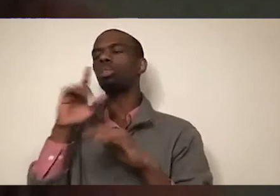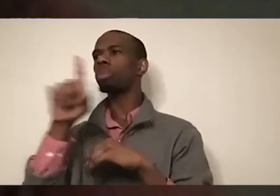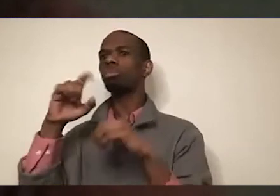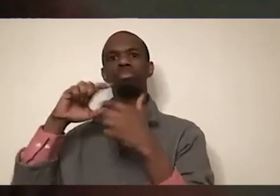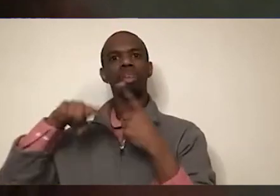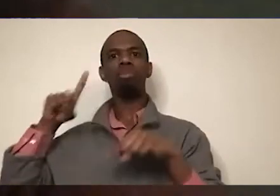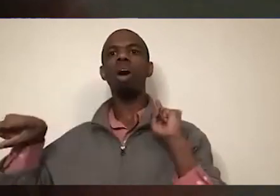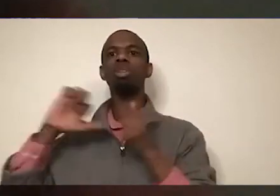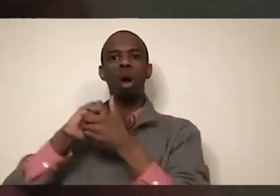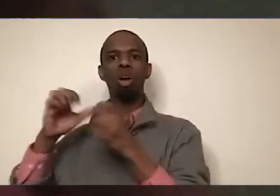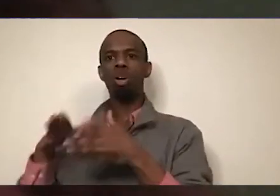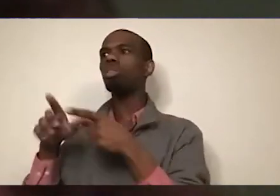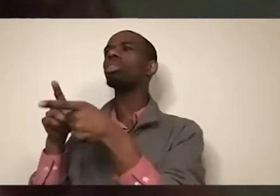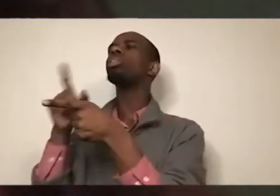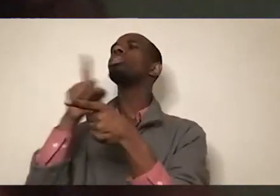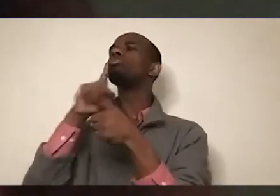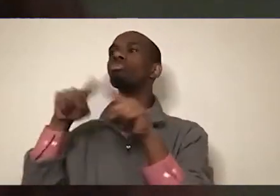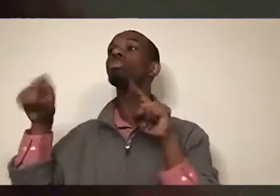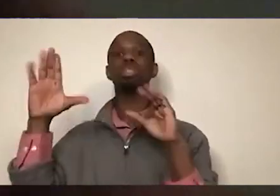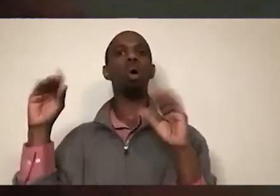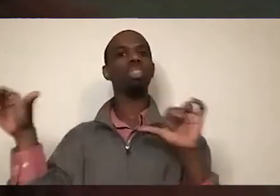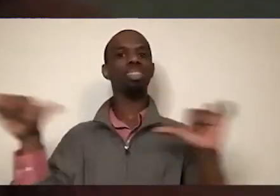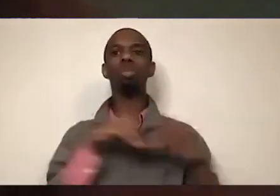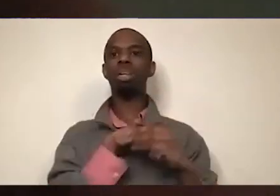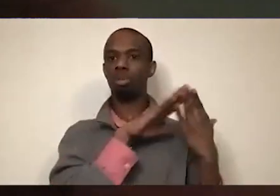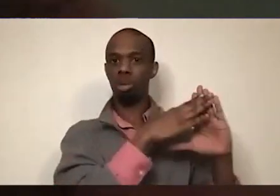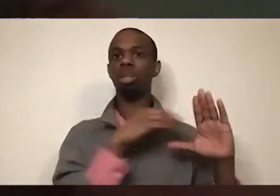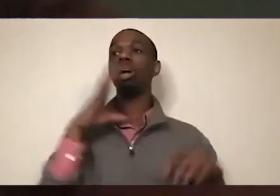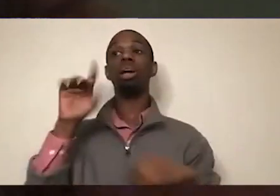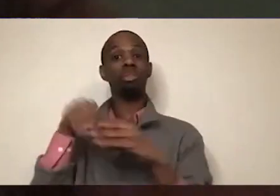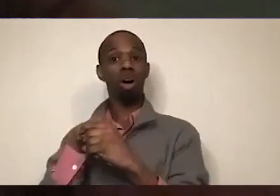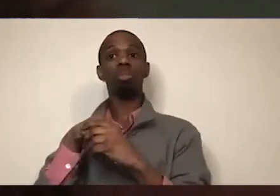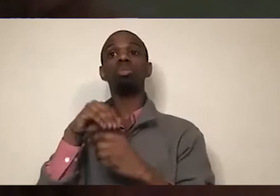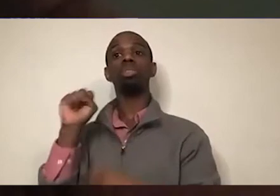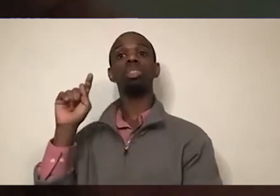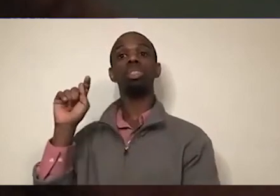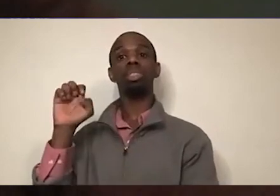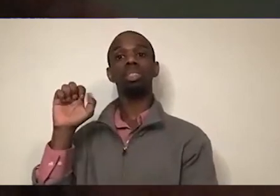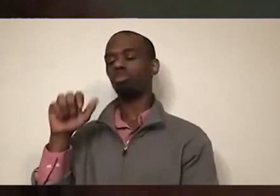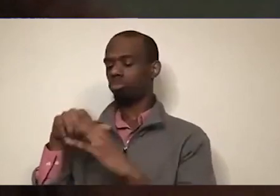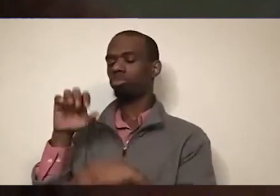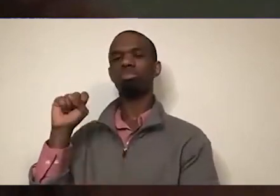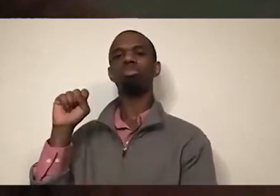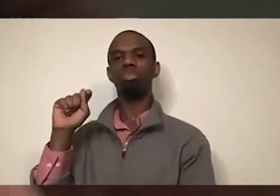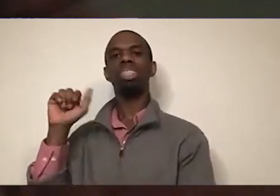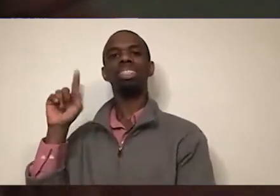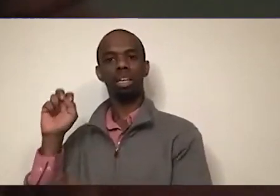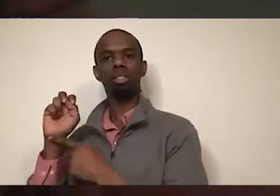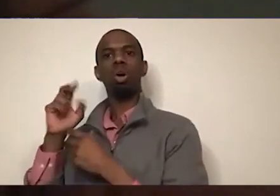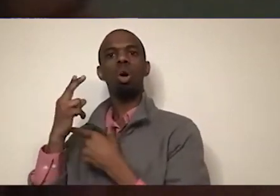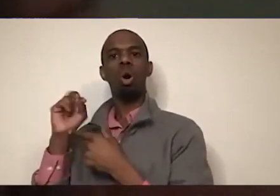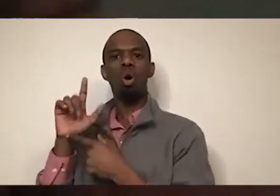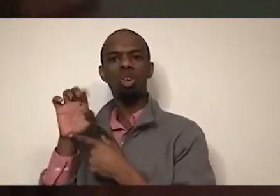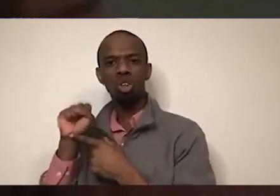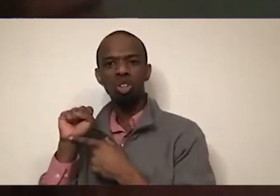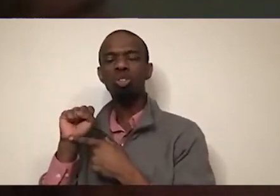stakeholders in the community, from medical providers to, interestingly enough, developers who, when